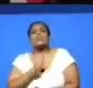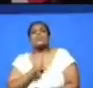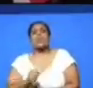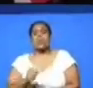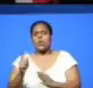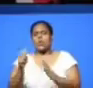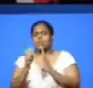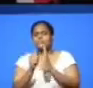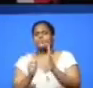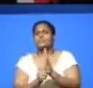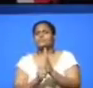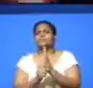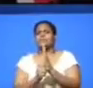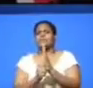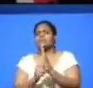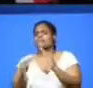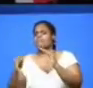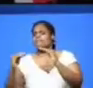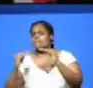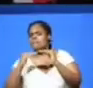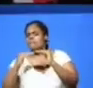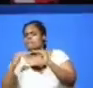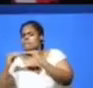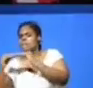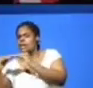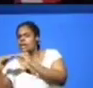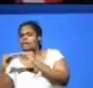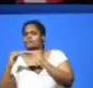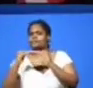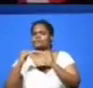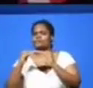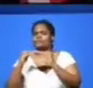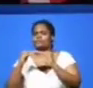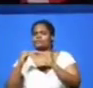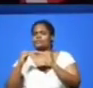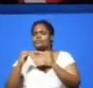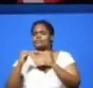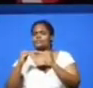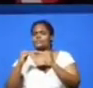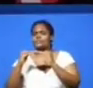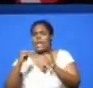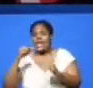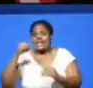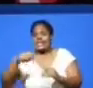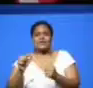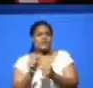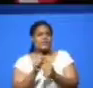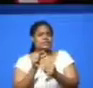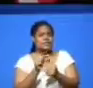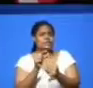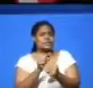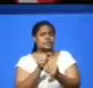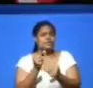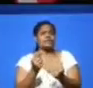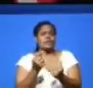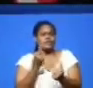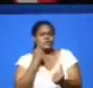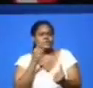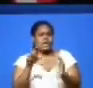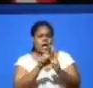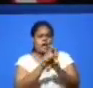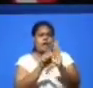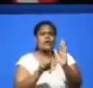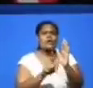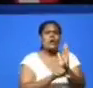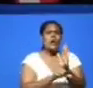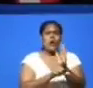the picture. Right in the first book of the Bible, we have law and grace